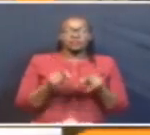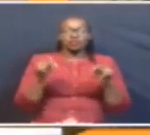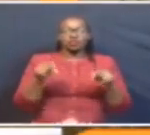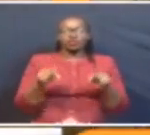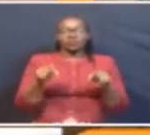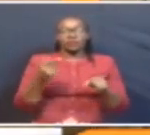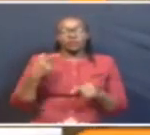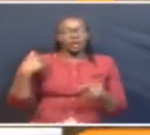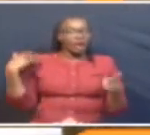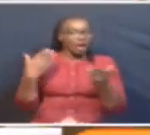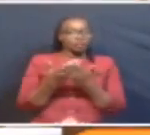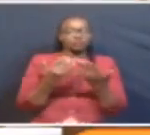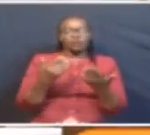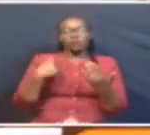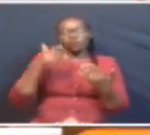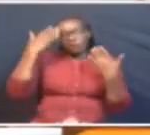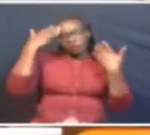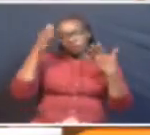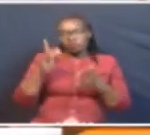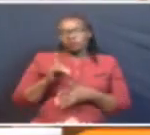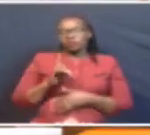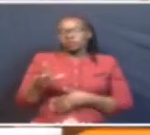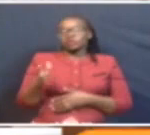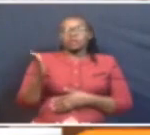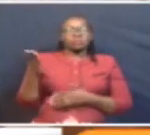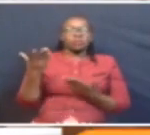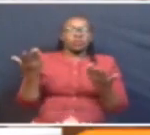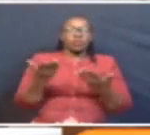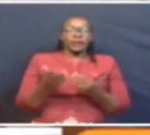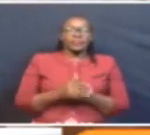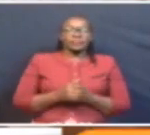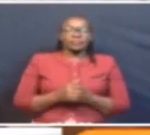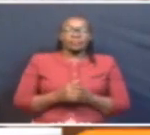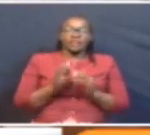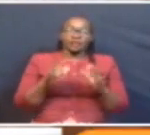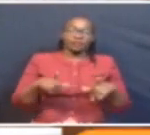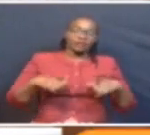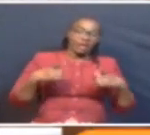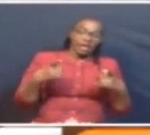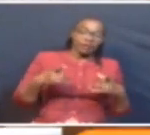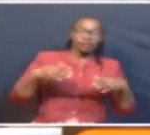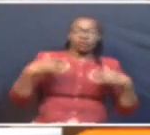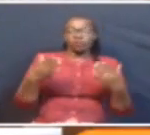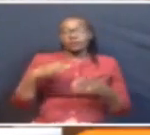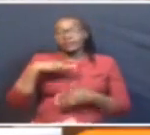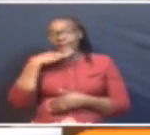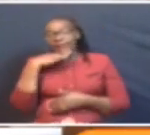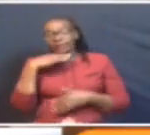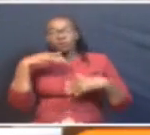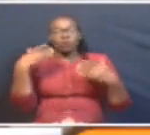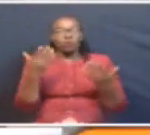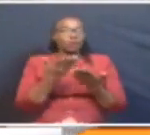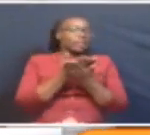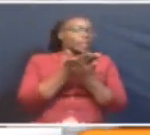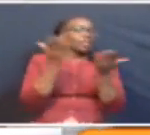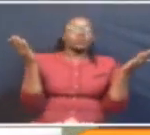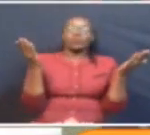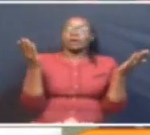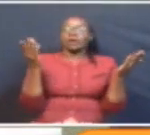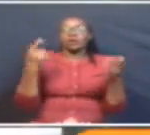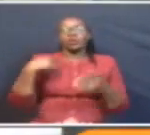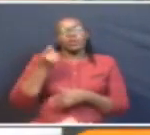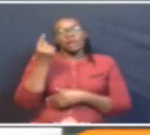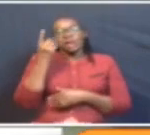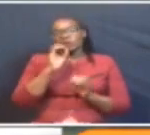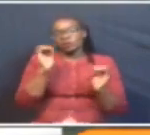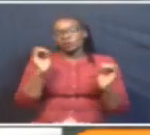known wherever she is, if she's alive, dead, or wherever she is, the family doesn't understand.